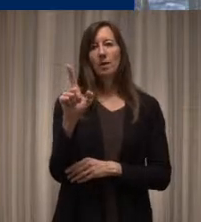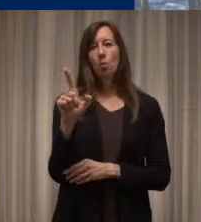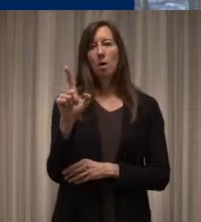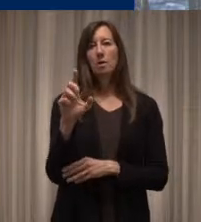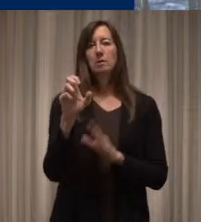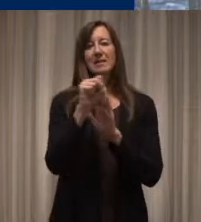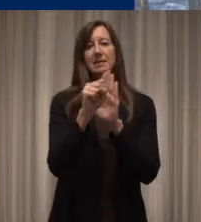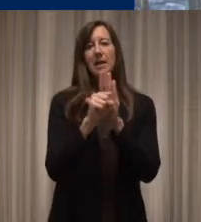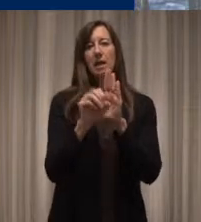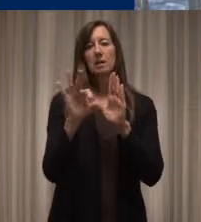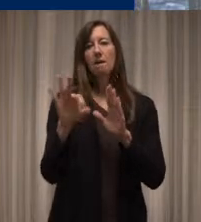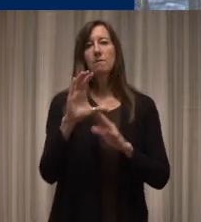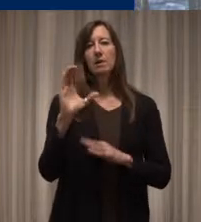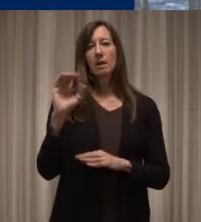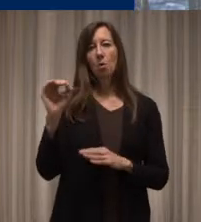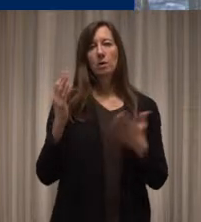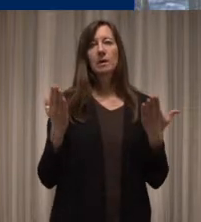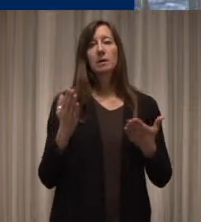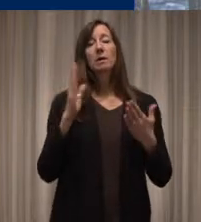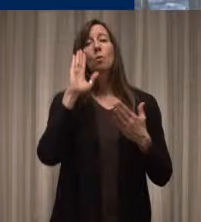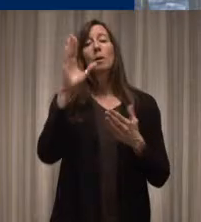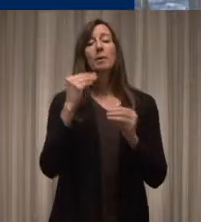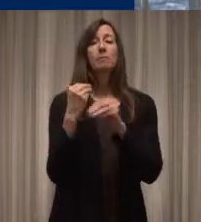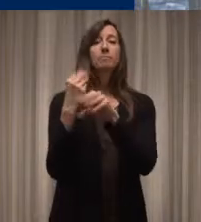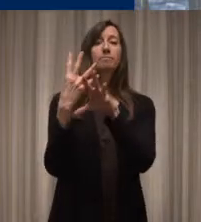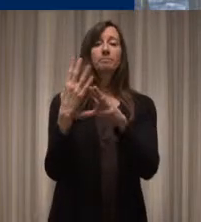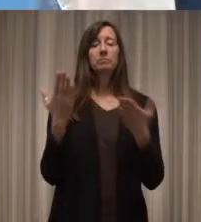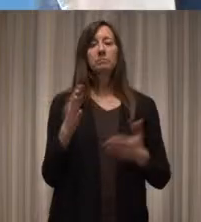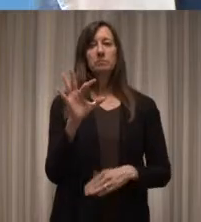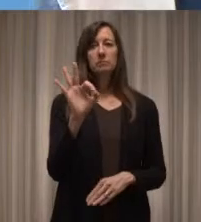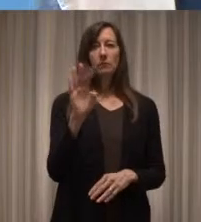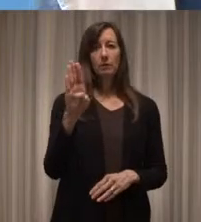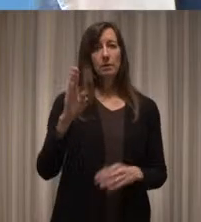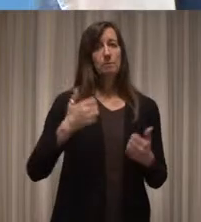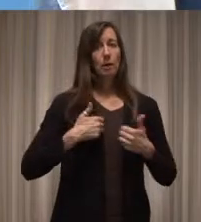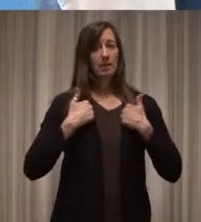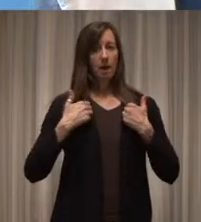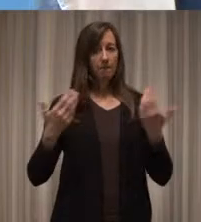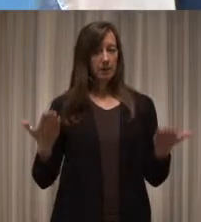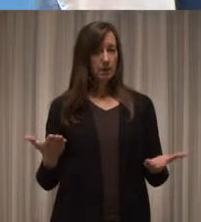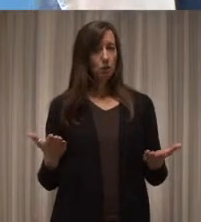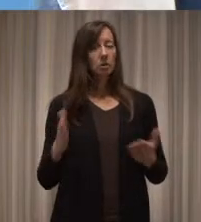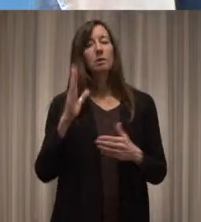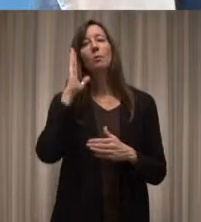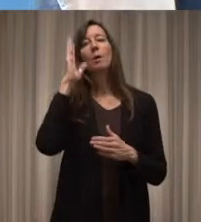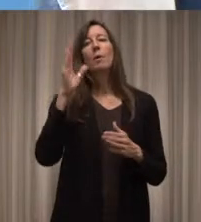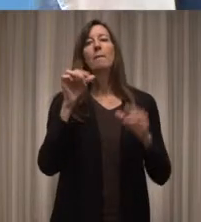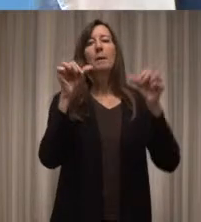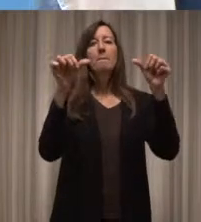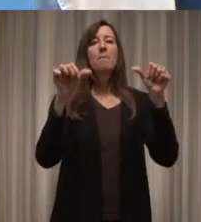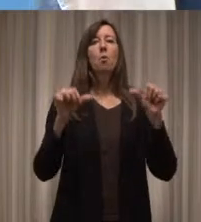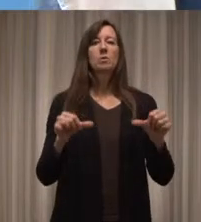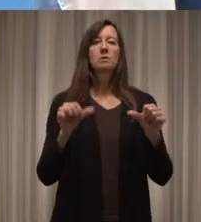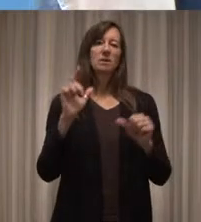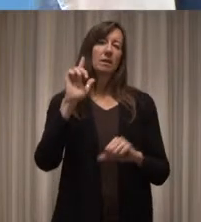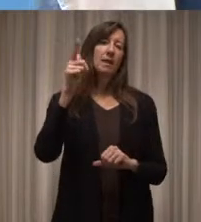be broadcast live right here on Facebook, and we'll also be posting it if you want to watch it